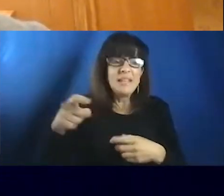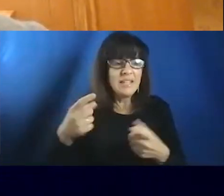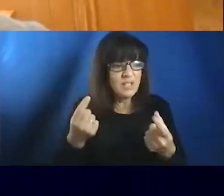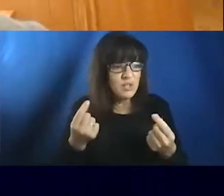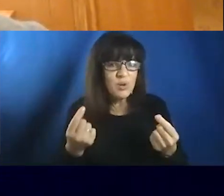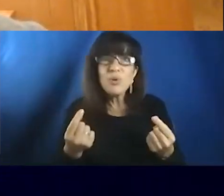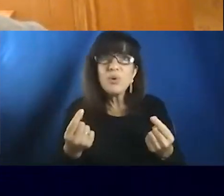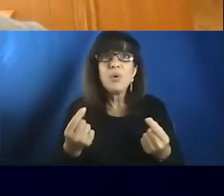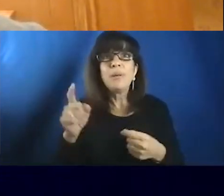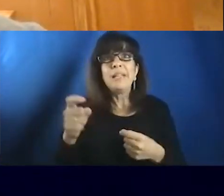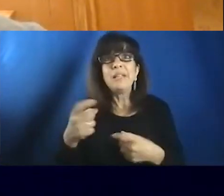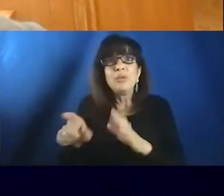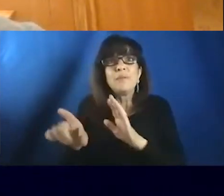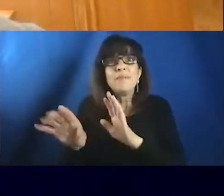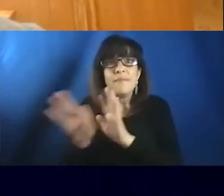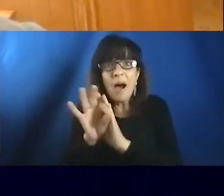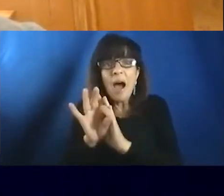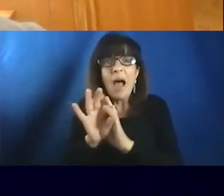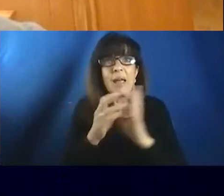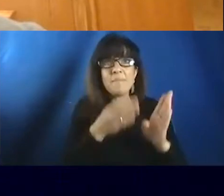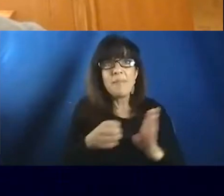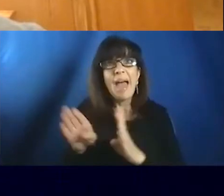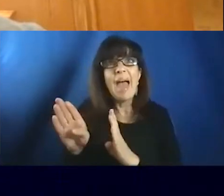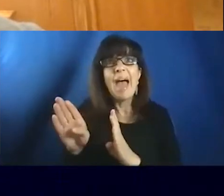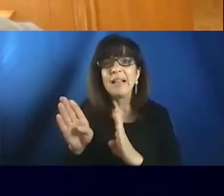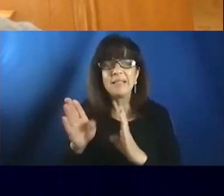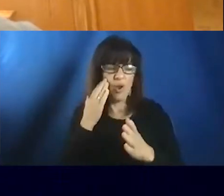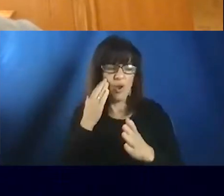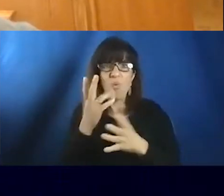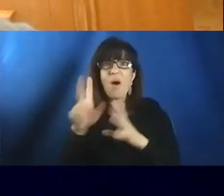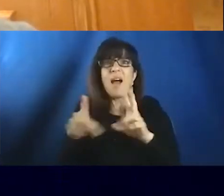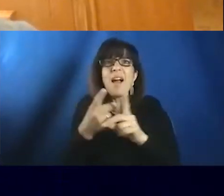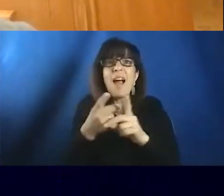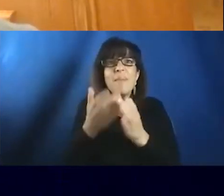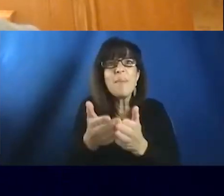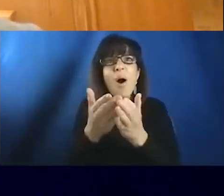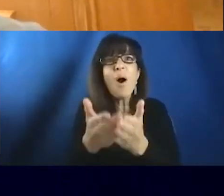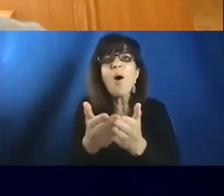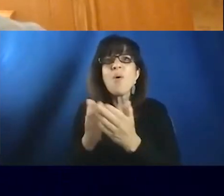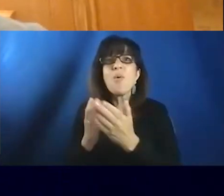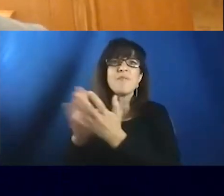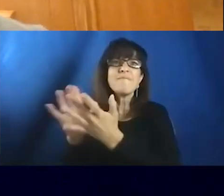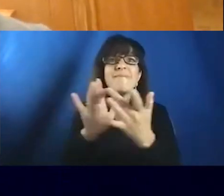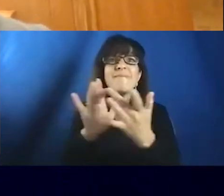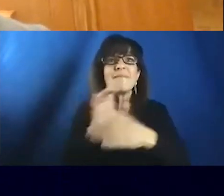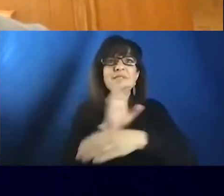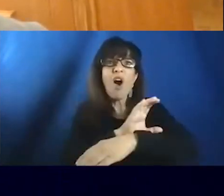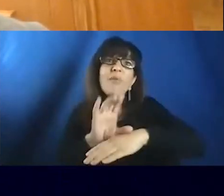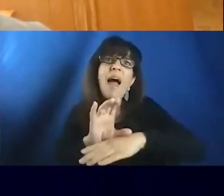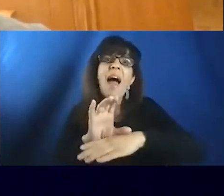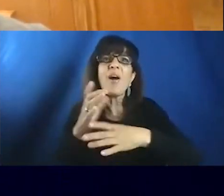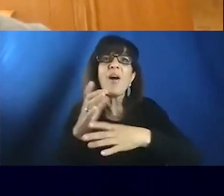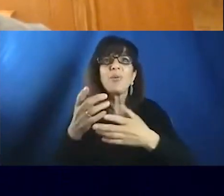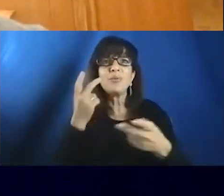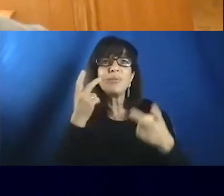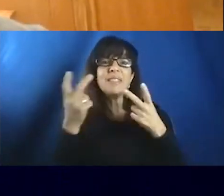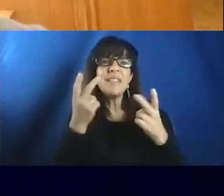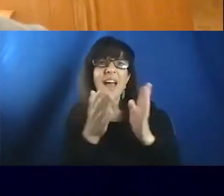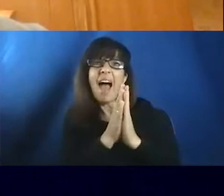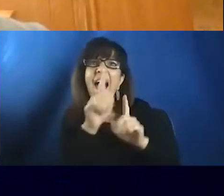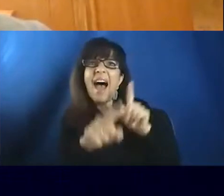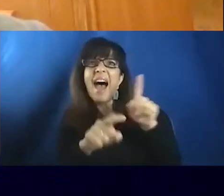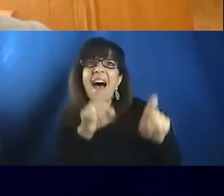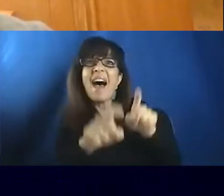and we essentially needed to find plans and know what type of boat to build. And so we wanted to reach out to